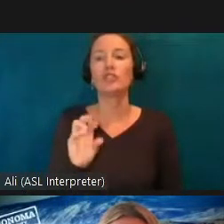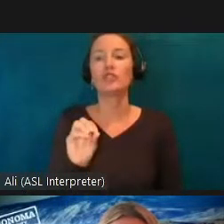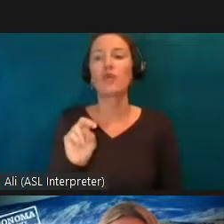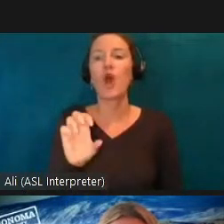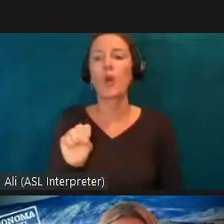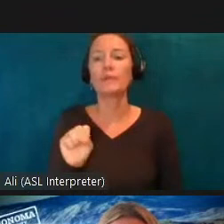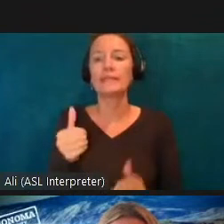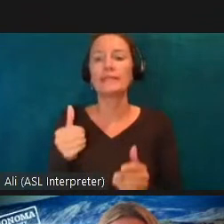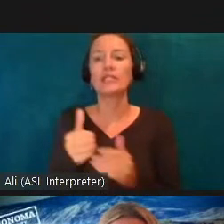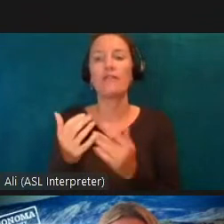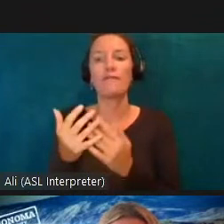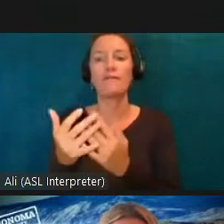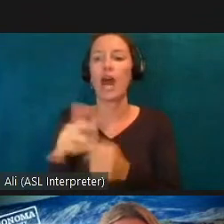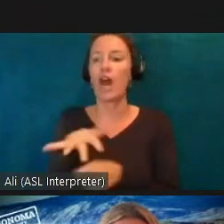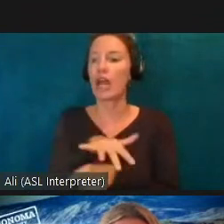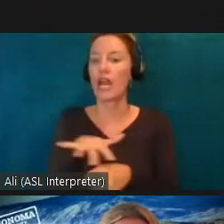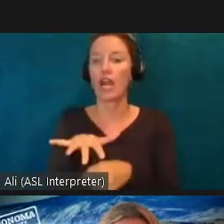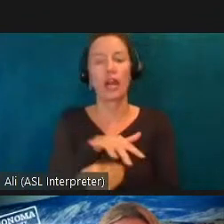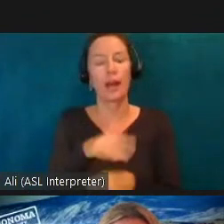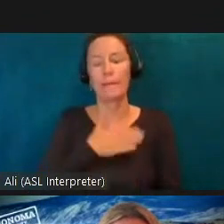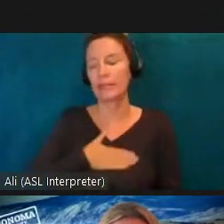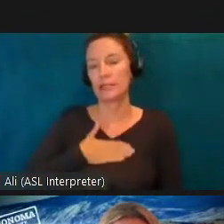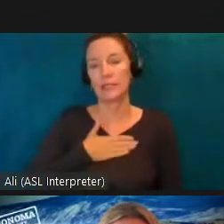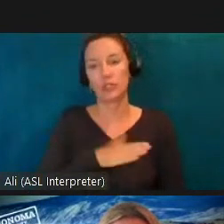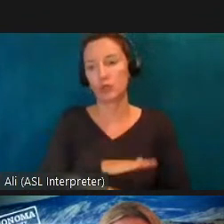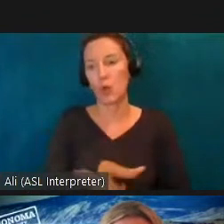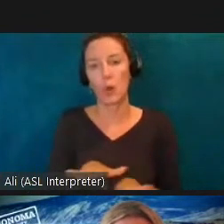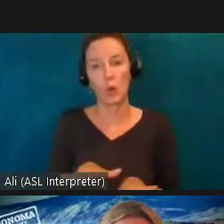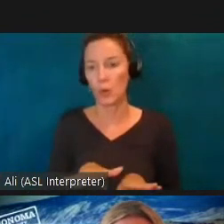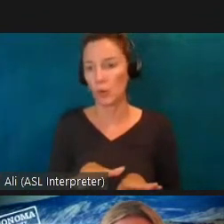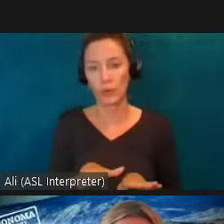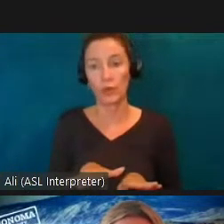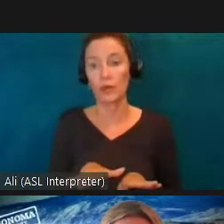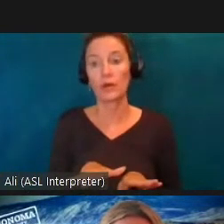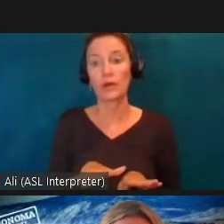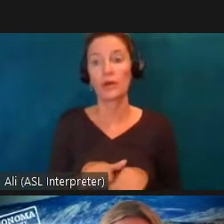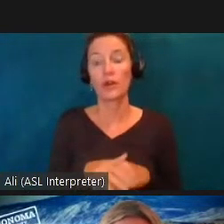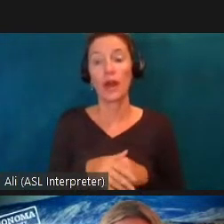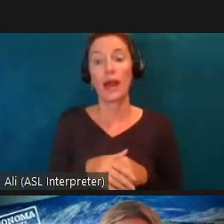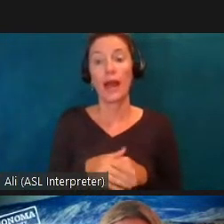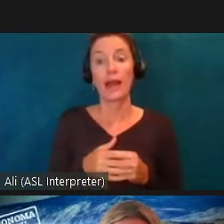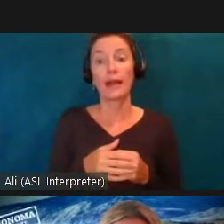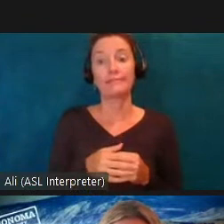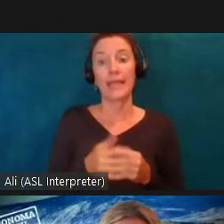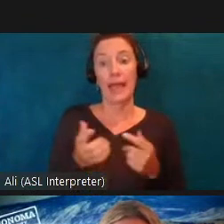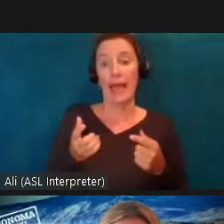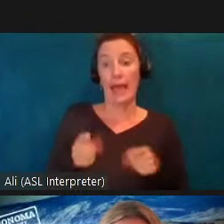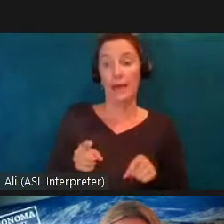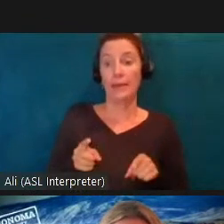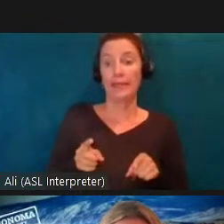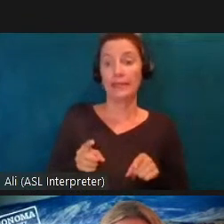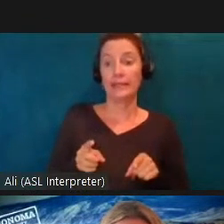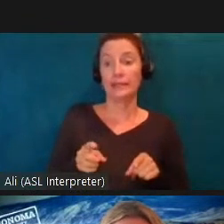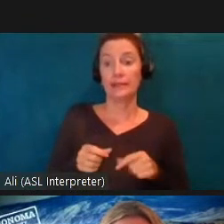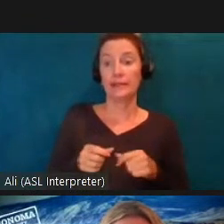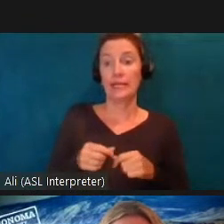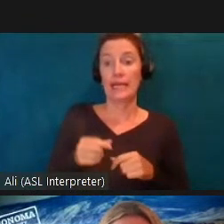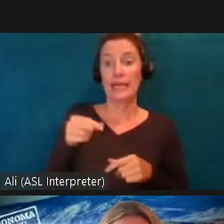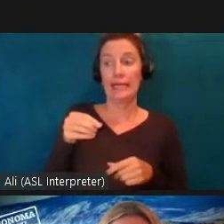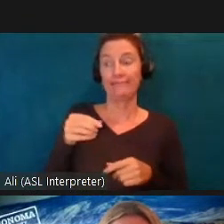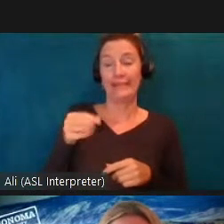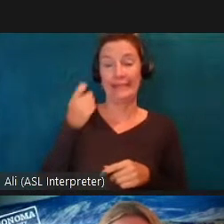area. We had one reported incident in the area in the Guerneville